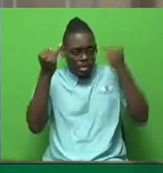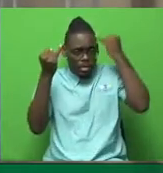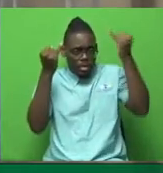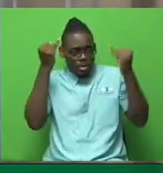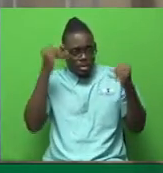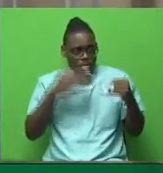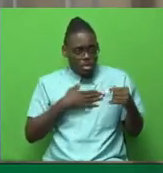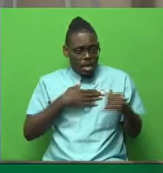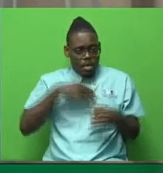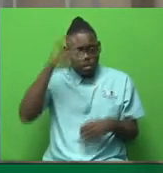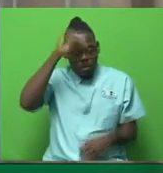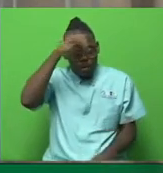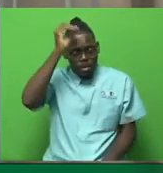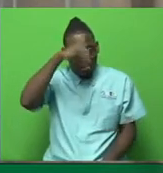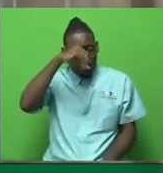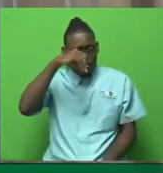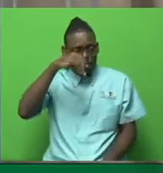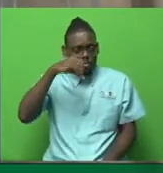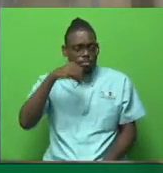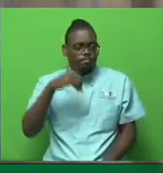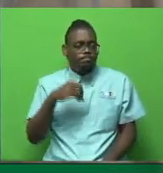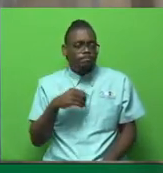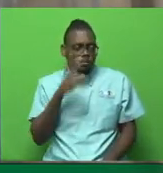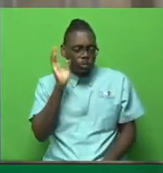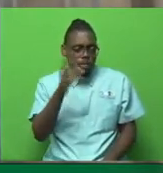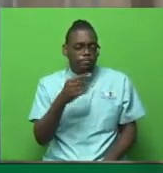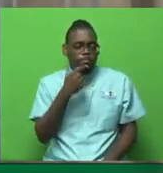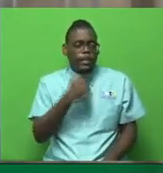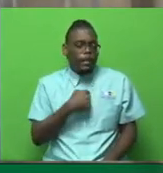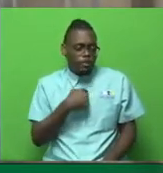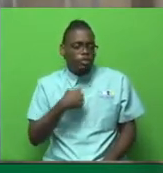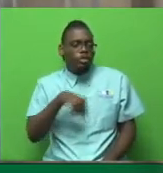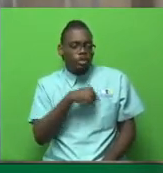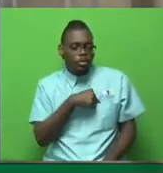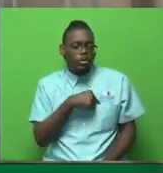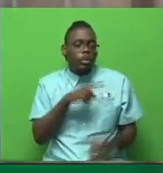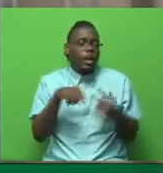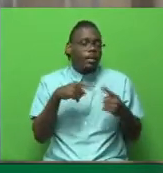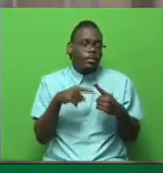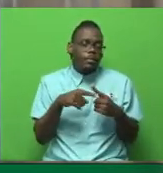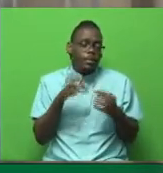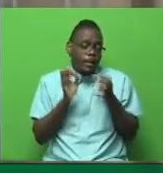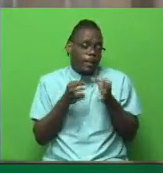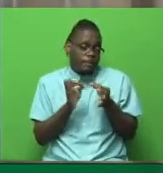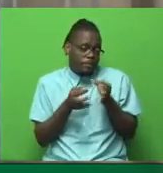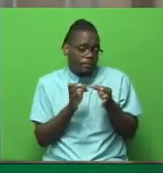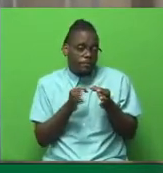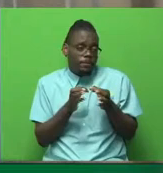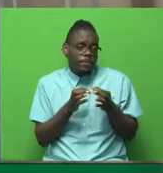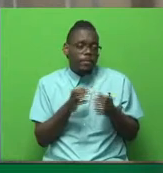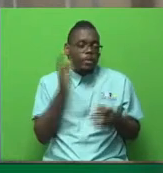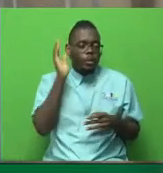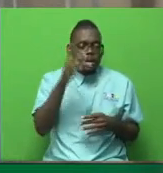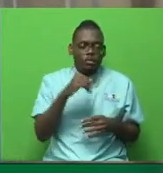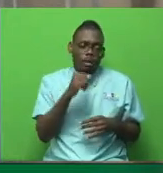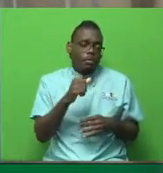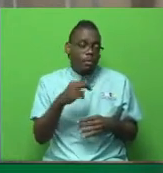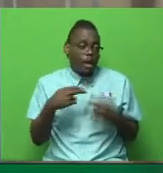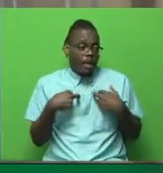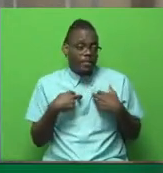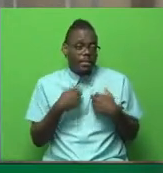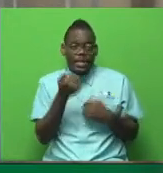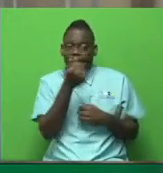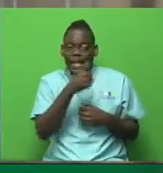finance's view whether this is this government's view that there should be no subsidy on